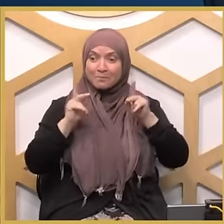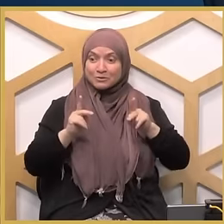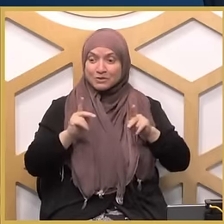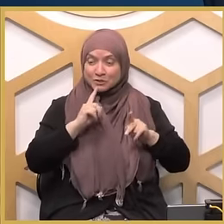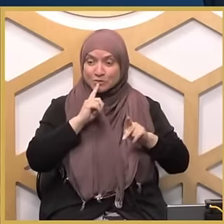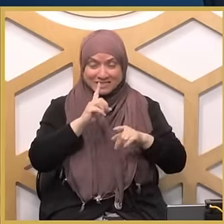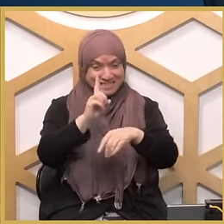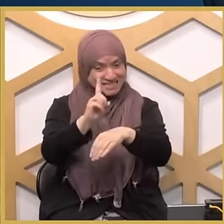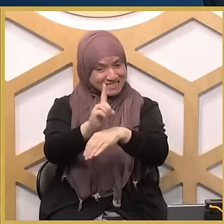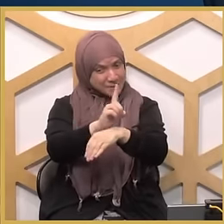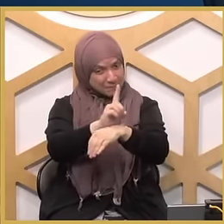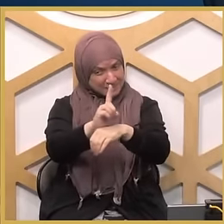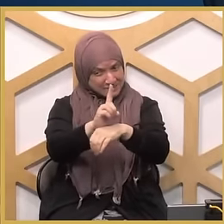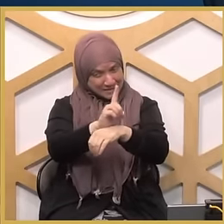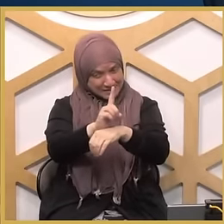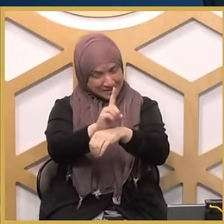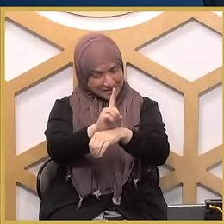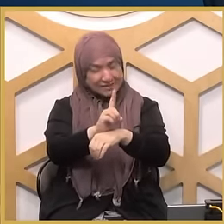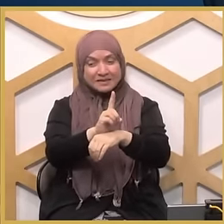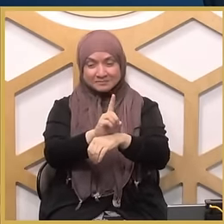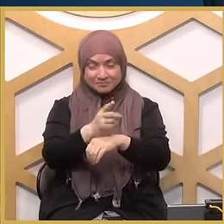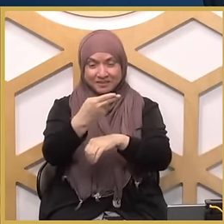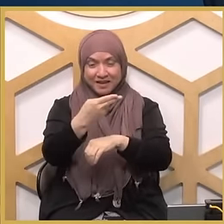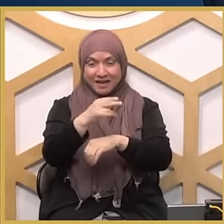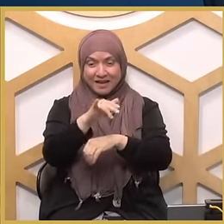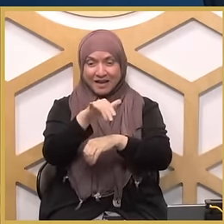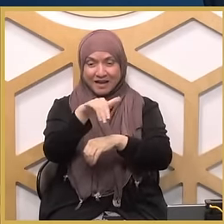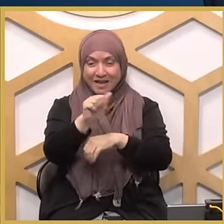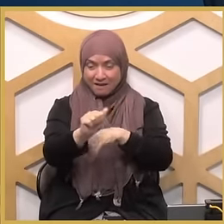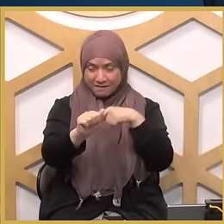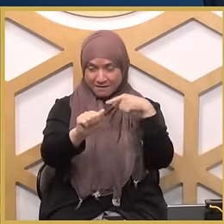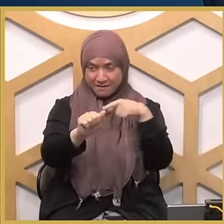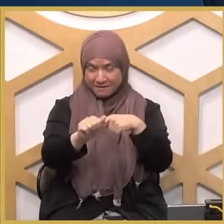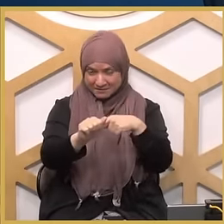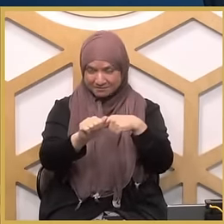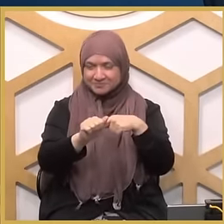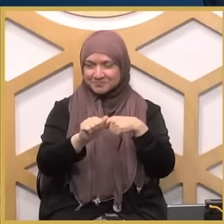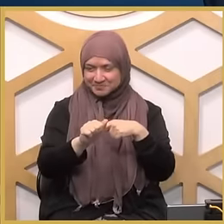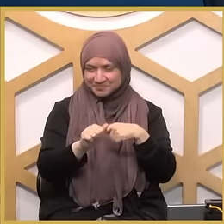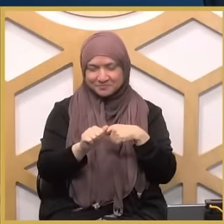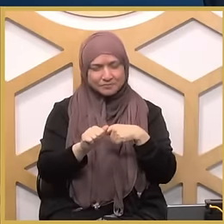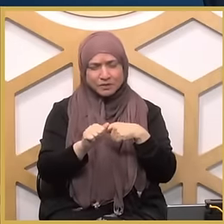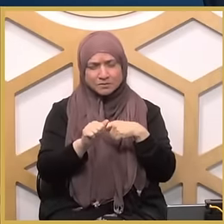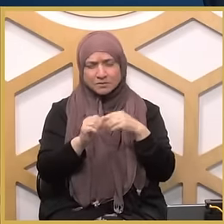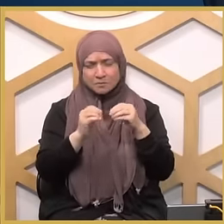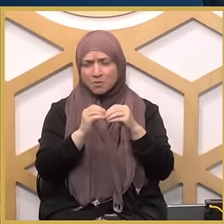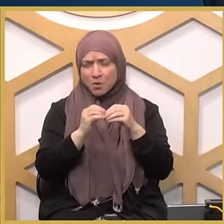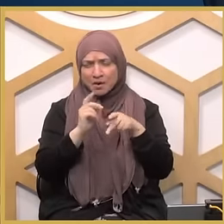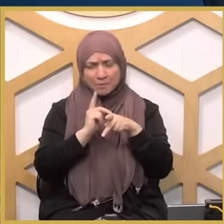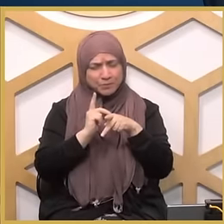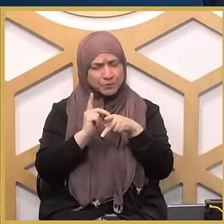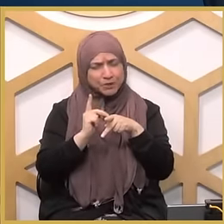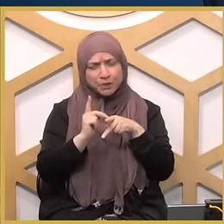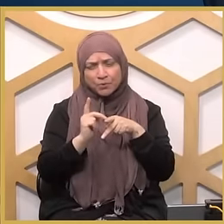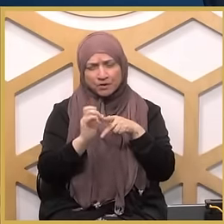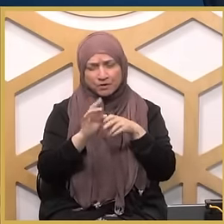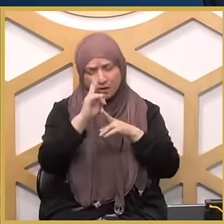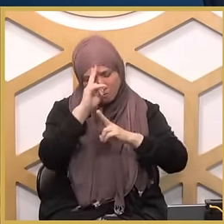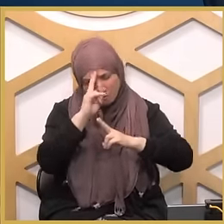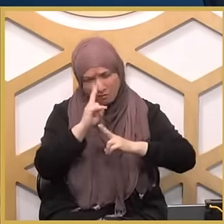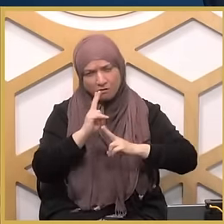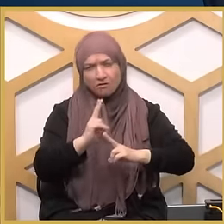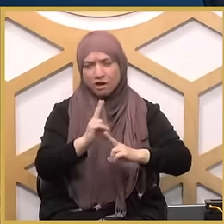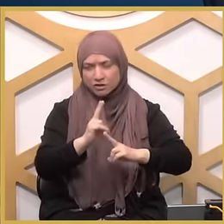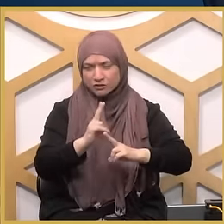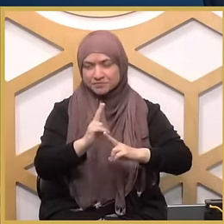haya. I have the glorification of Allah subhanahu wa ta'ala in my heart. I have honor that I need to protect. All these things coming from that, and that's how